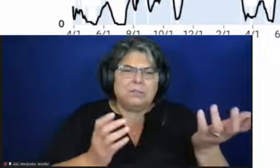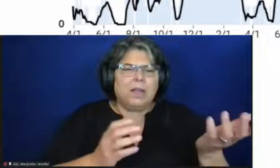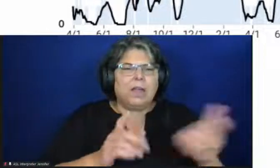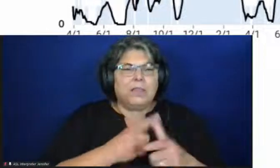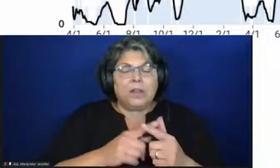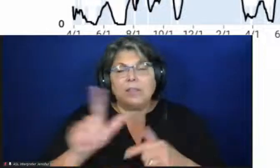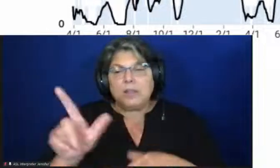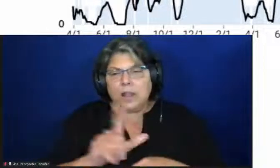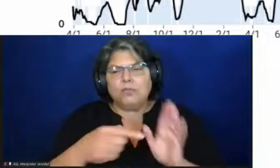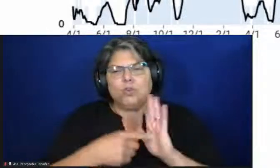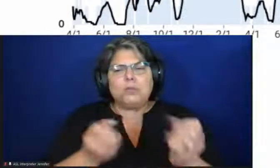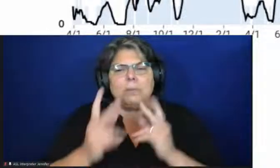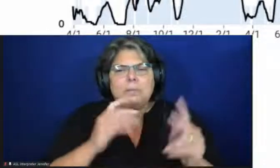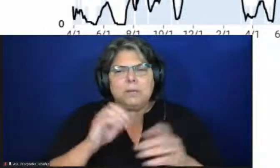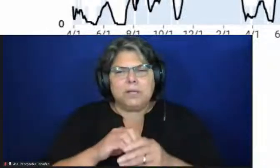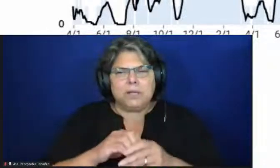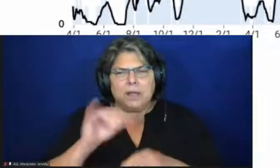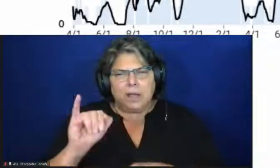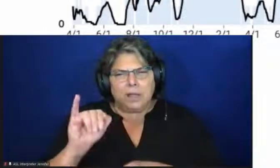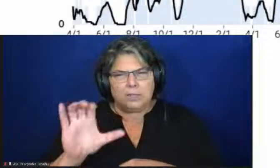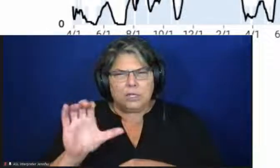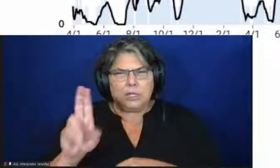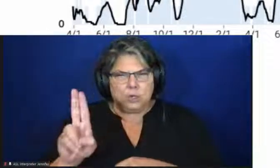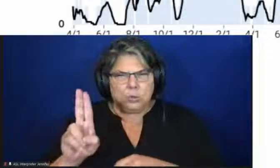the left.